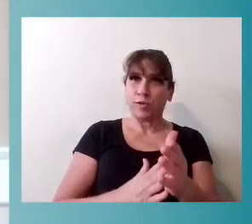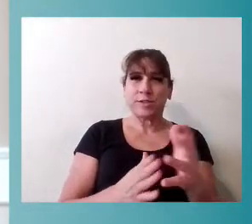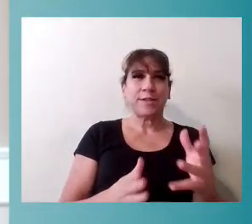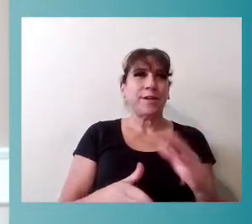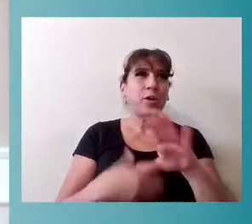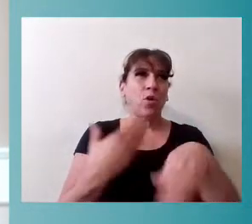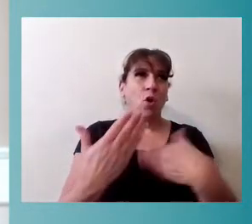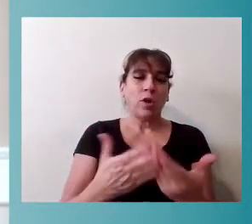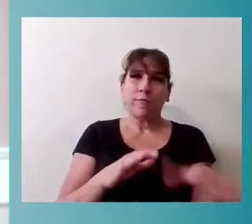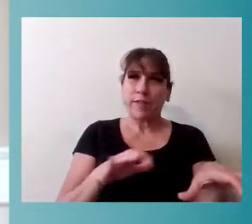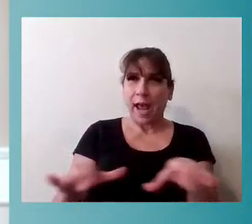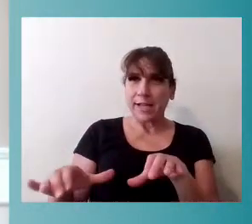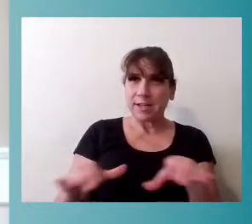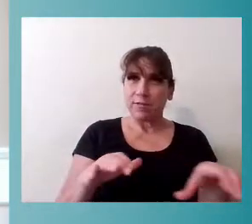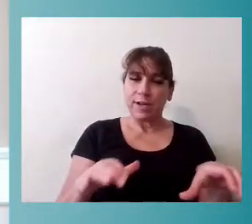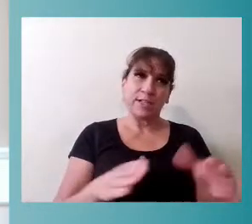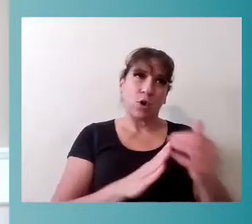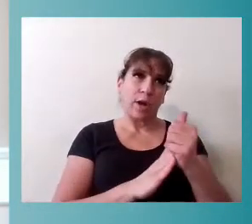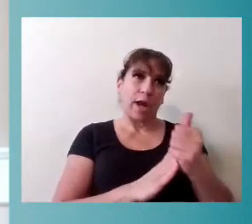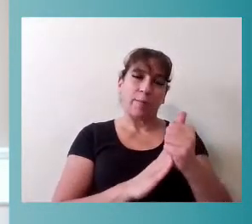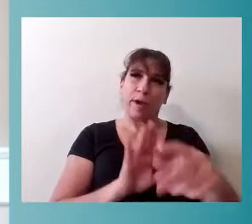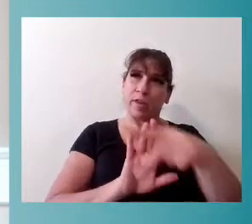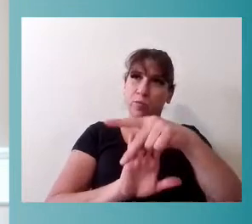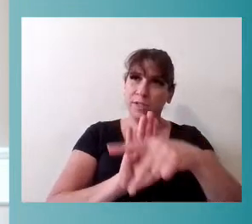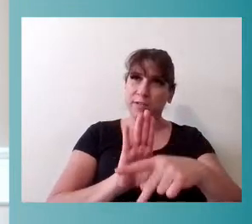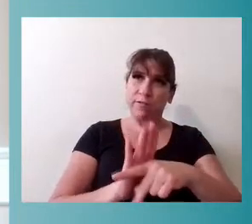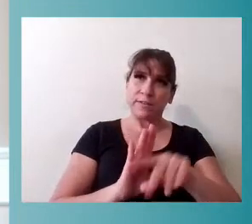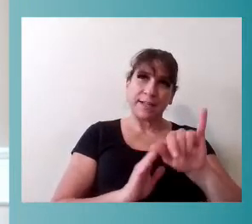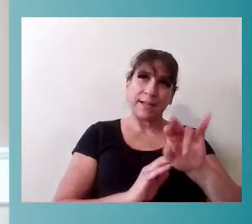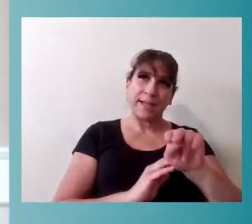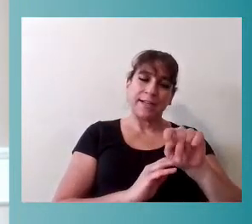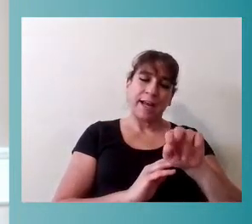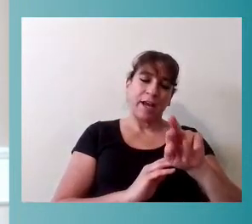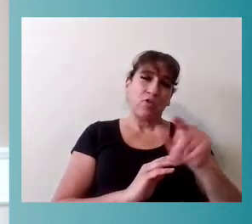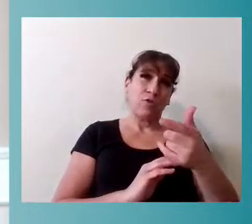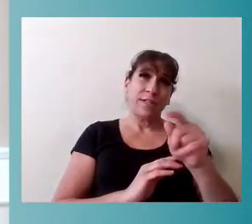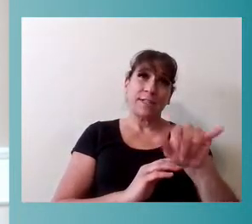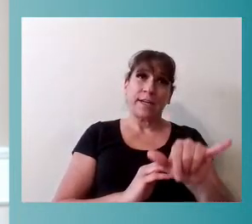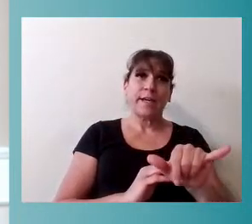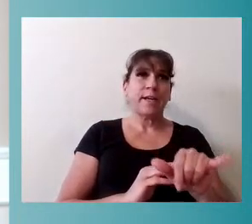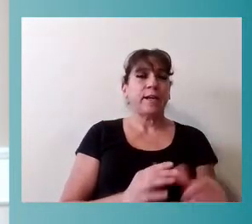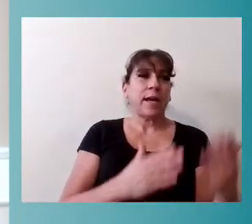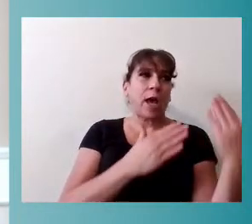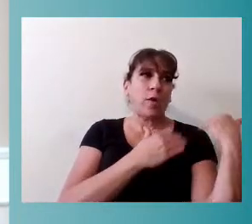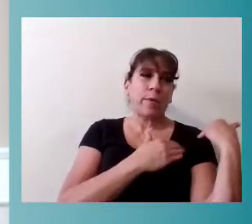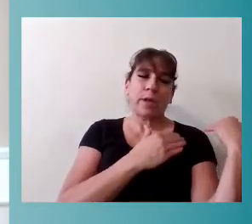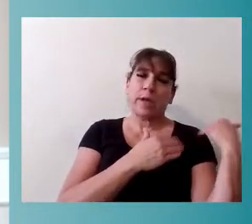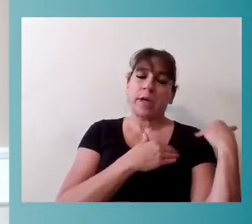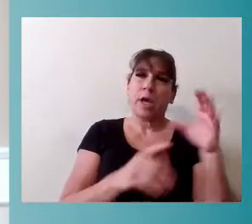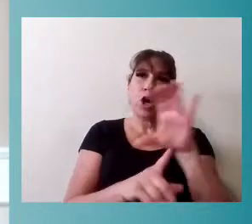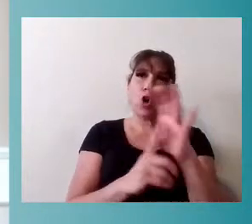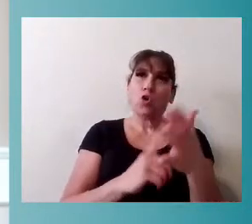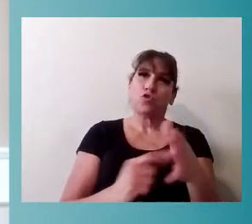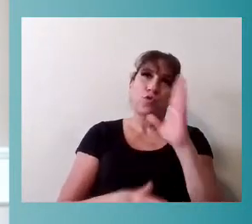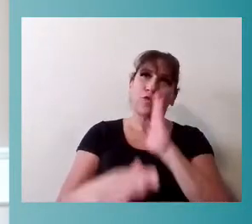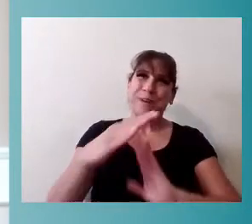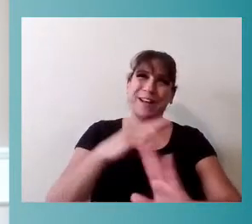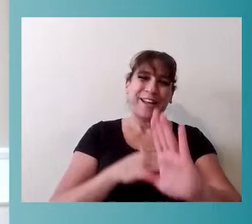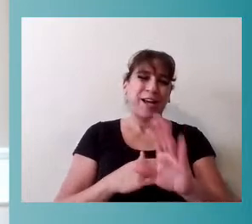of our activities are guided by the principles of integrity, accountability, and cultural humility. That's for you,